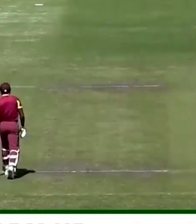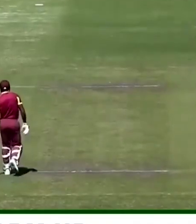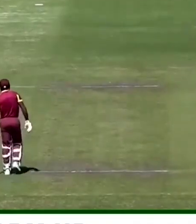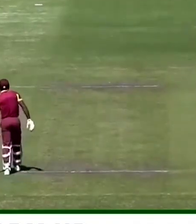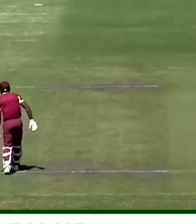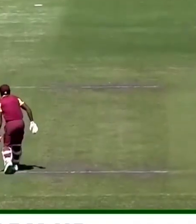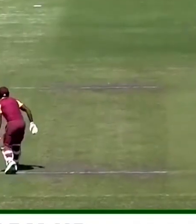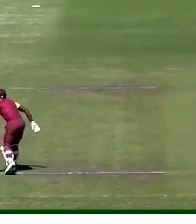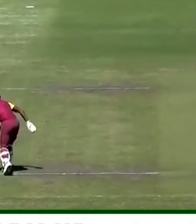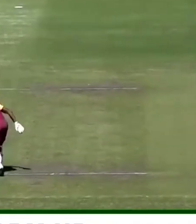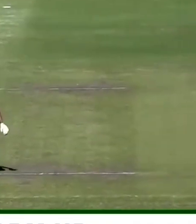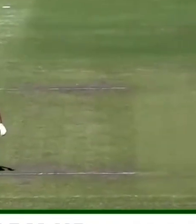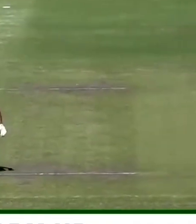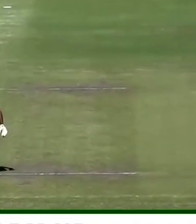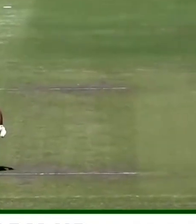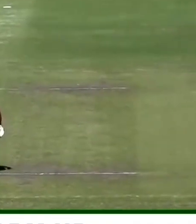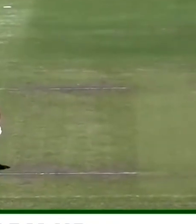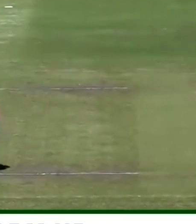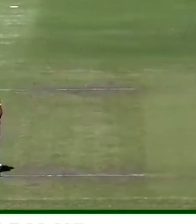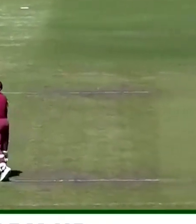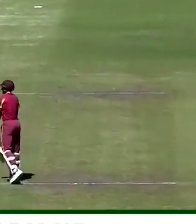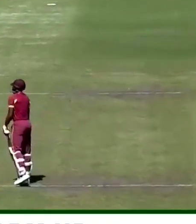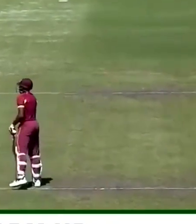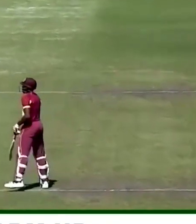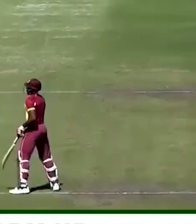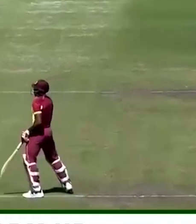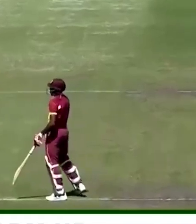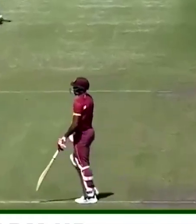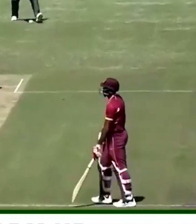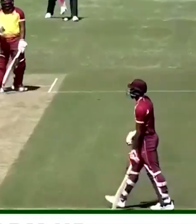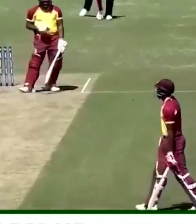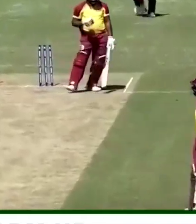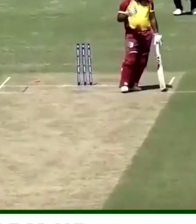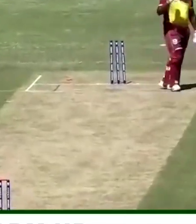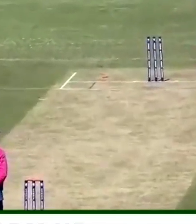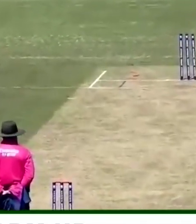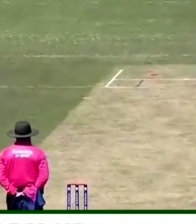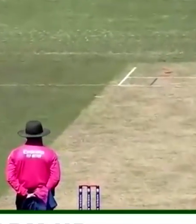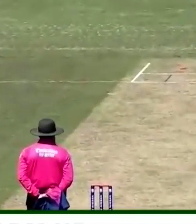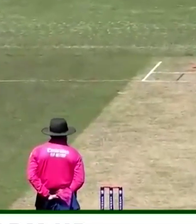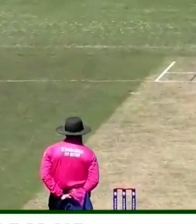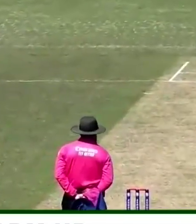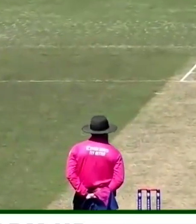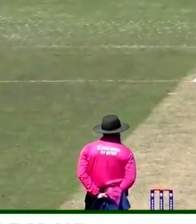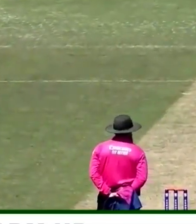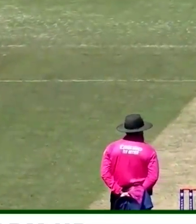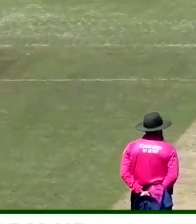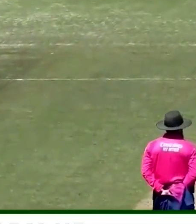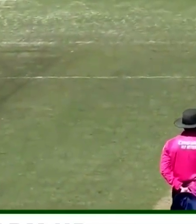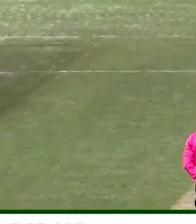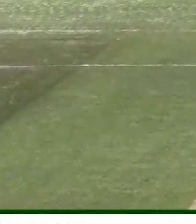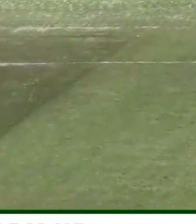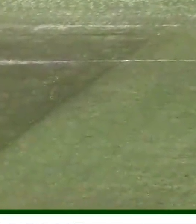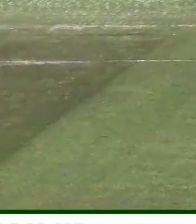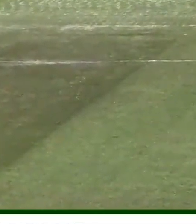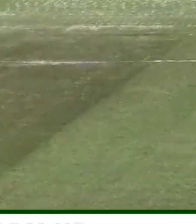Smith back on strike, he's on 5, and he's bowled! And Junaid Sadiq has got 5 wickets